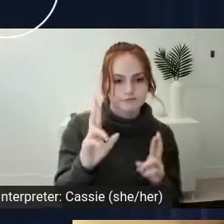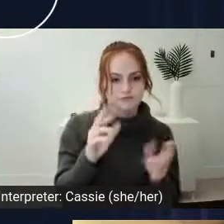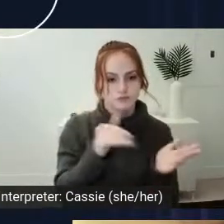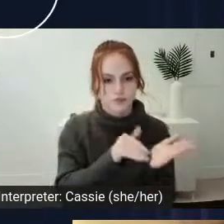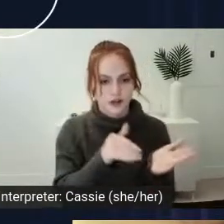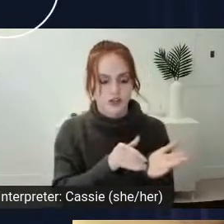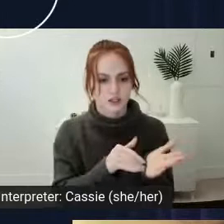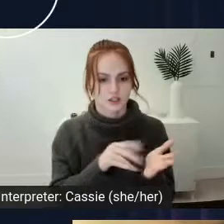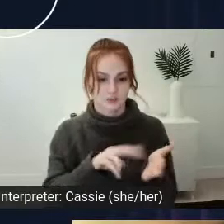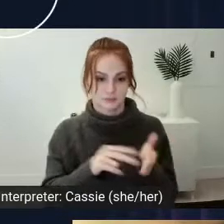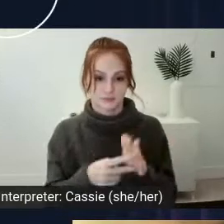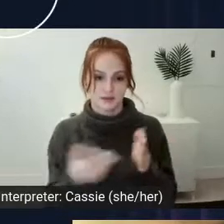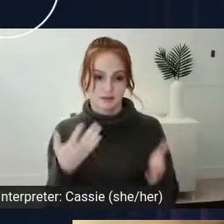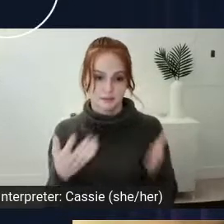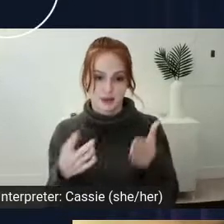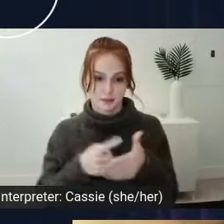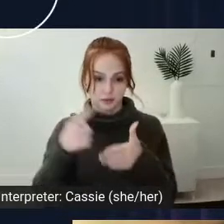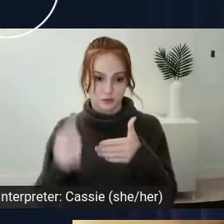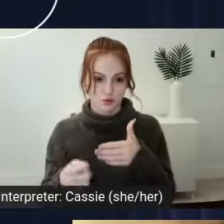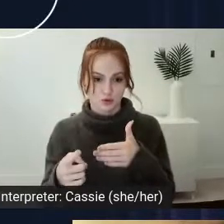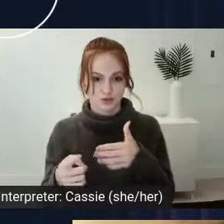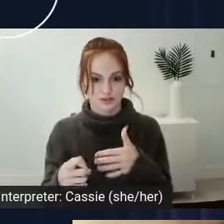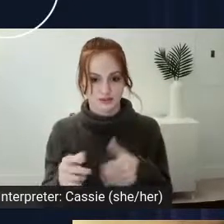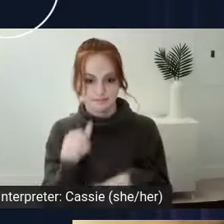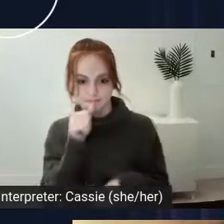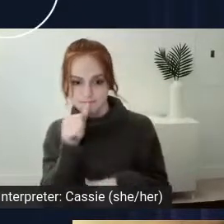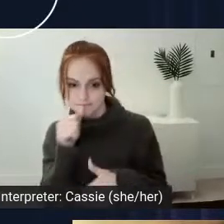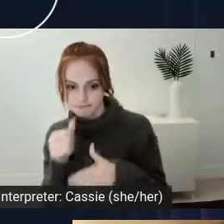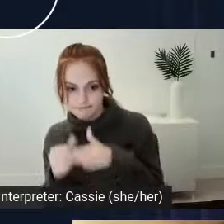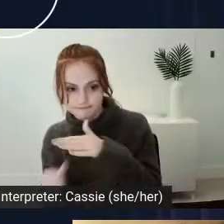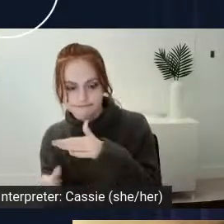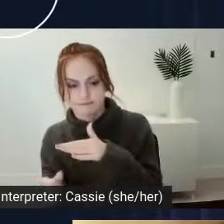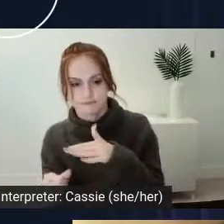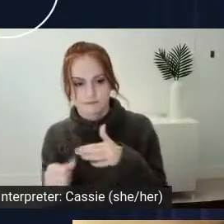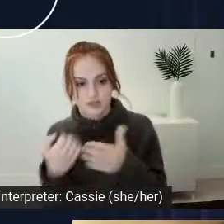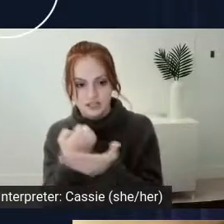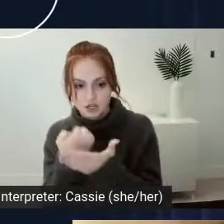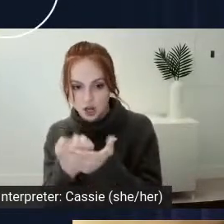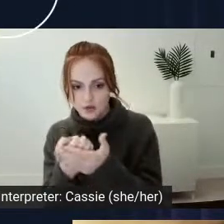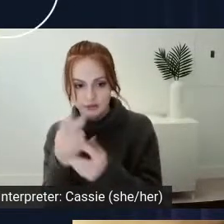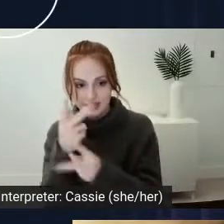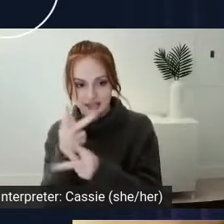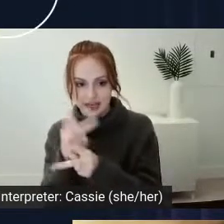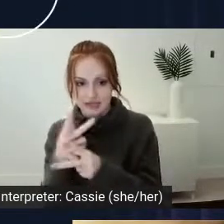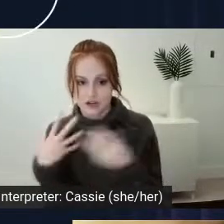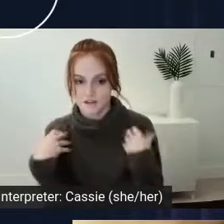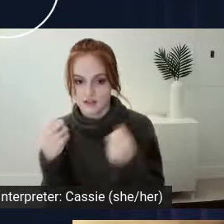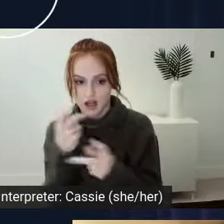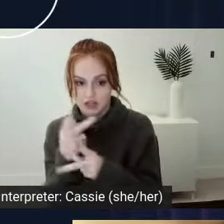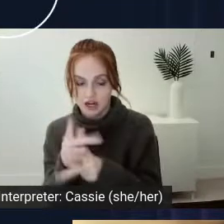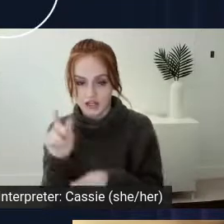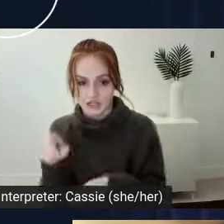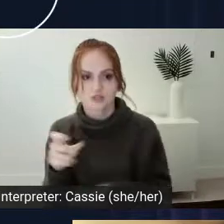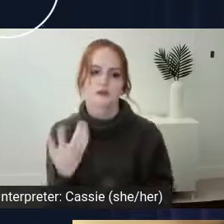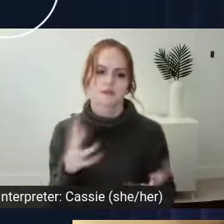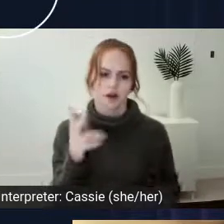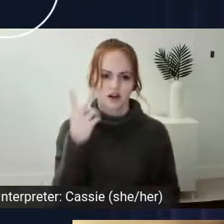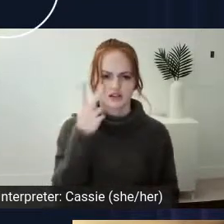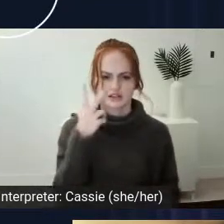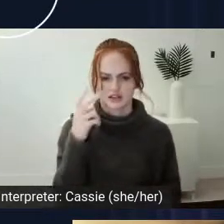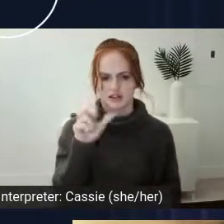in underground economies for taking care of healthcare needs, which we've already seen in other communities